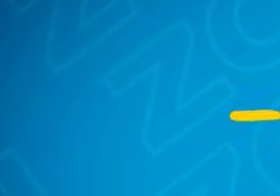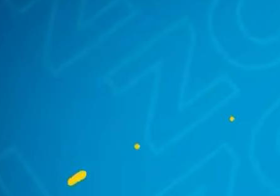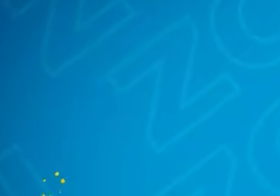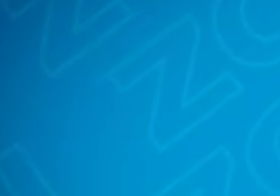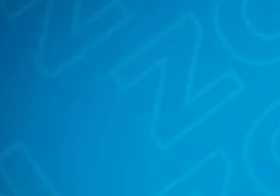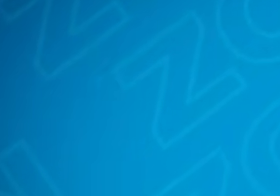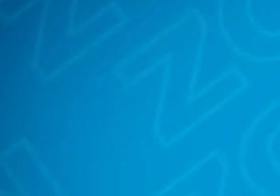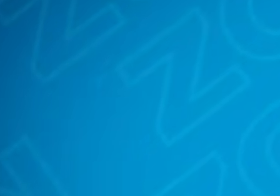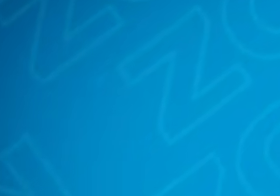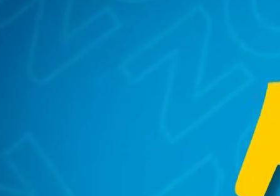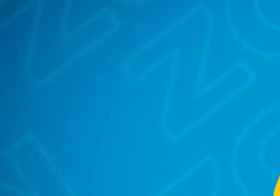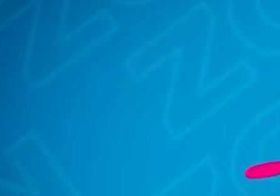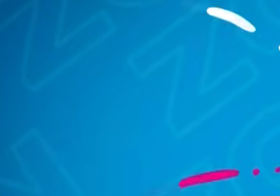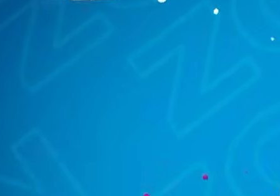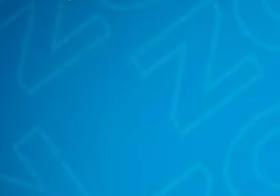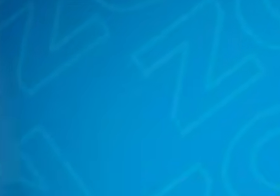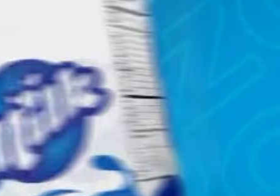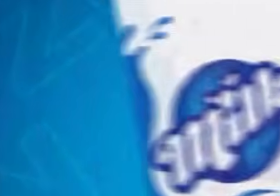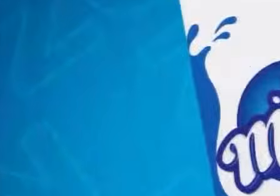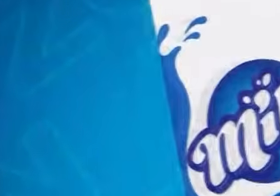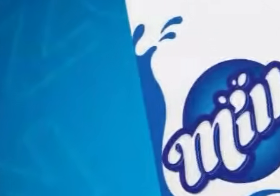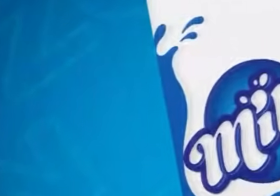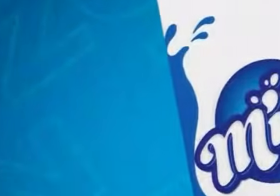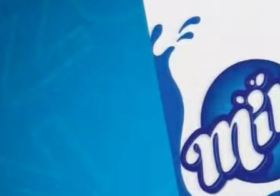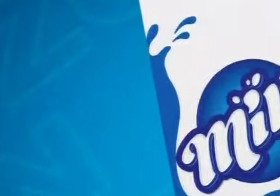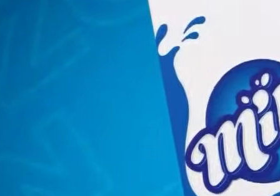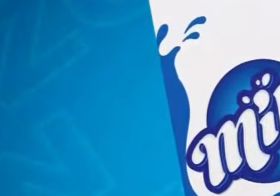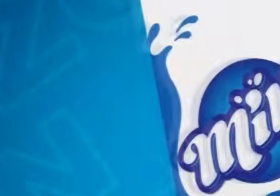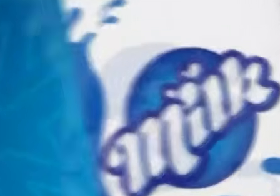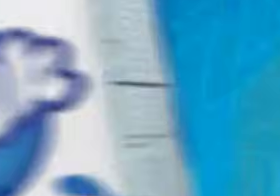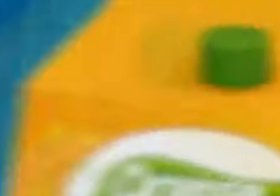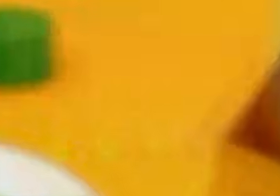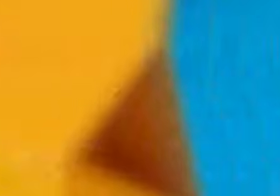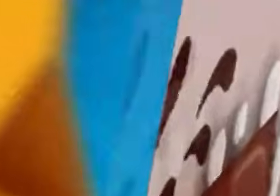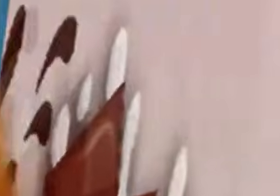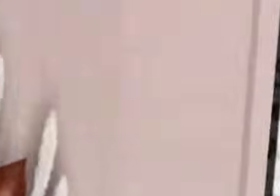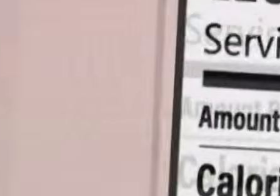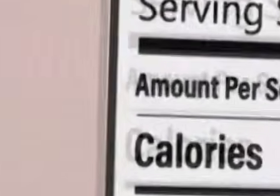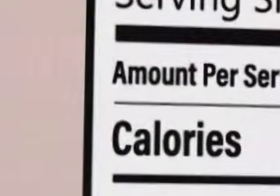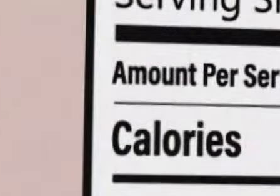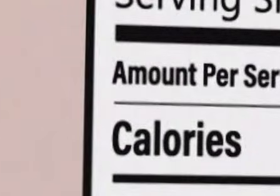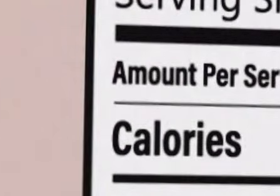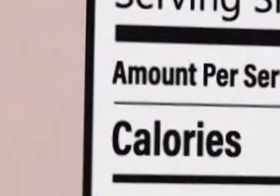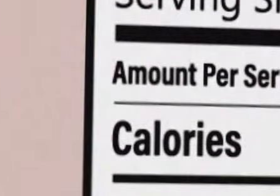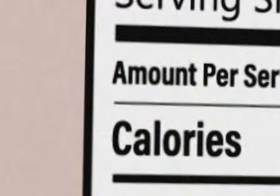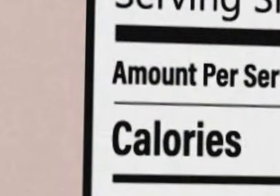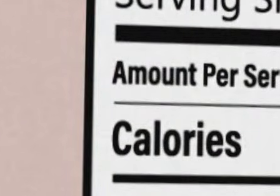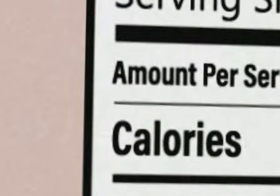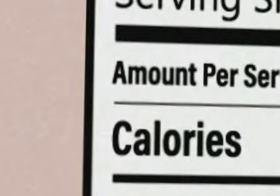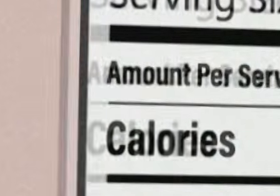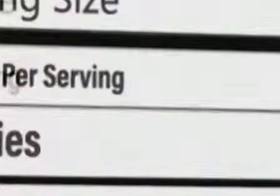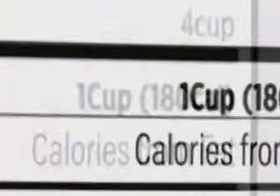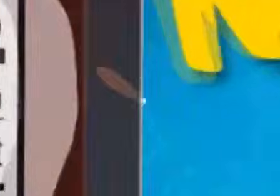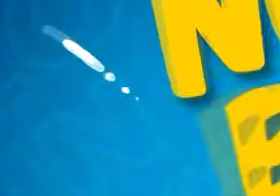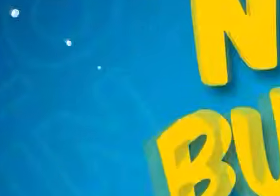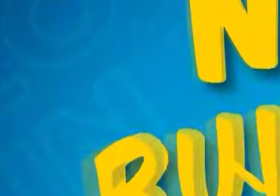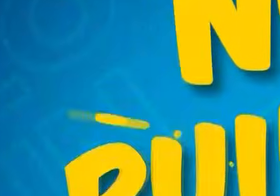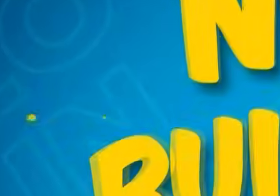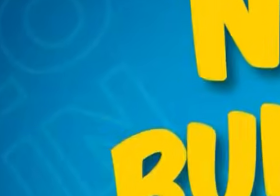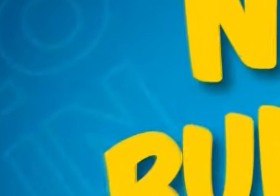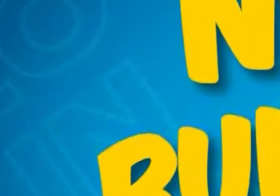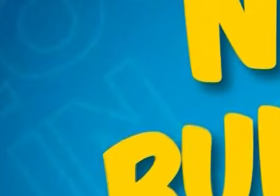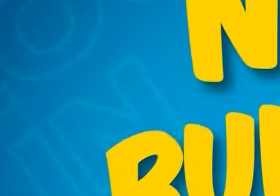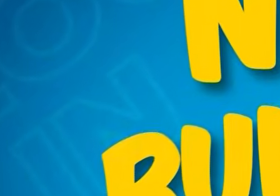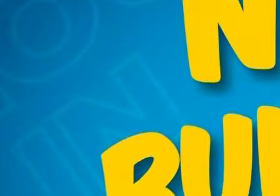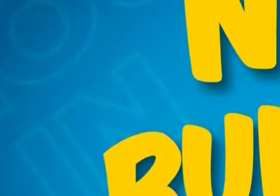Zoom in on the nutrition facts. It there in the table on the side or the back. If you check out the servings, just do the maths. Not taking too